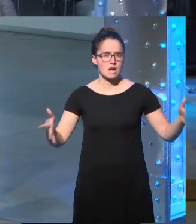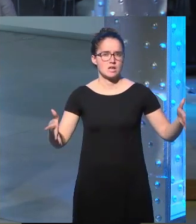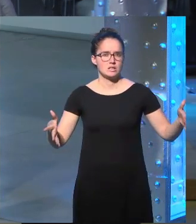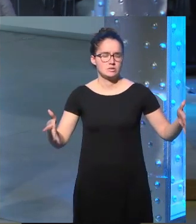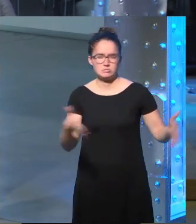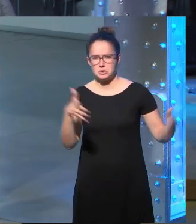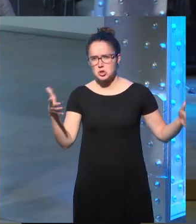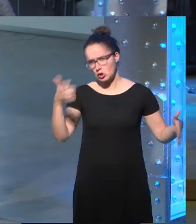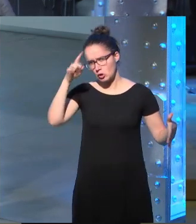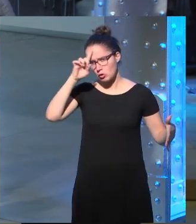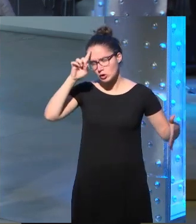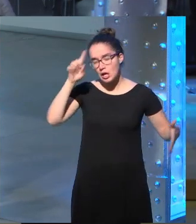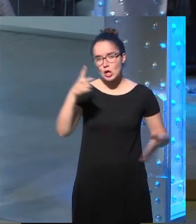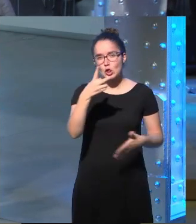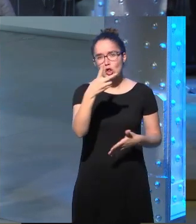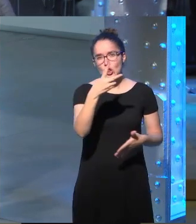is a huge company with,